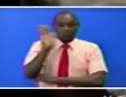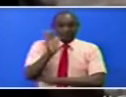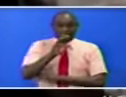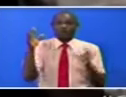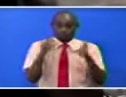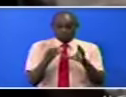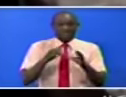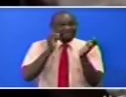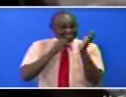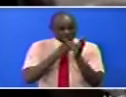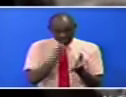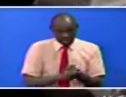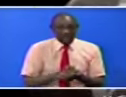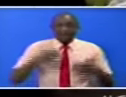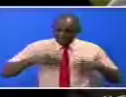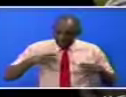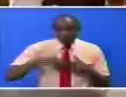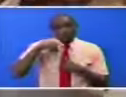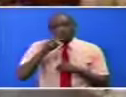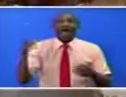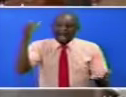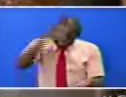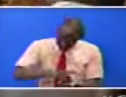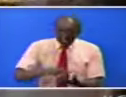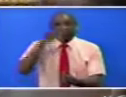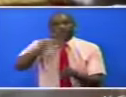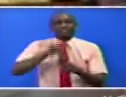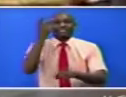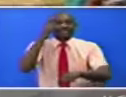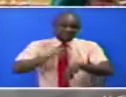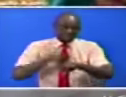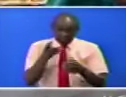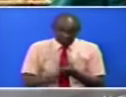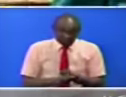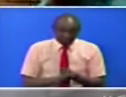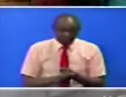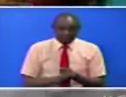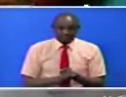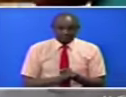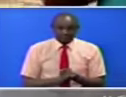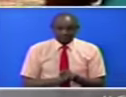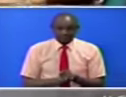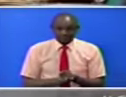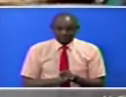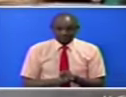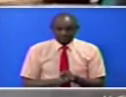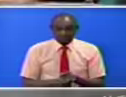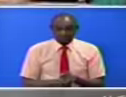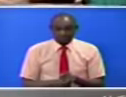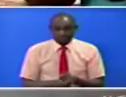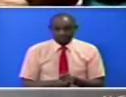Machakos County, voters went through the drill again for the second time in just a week.